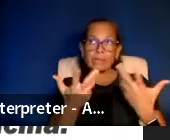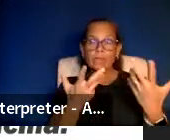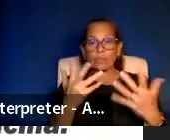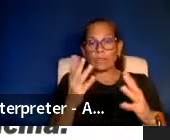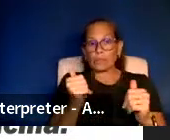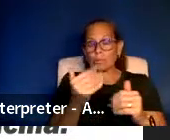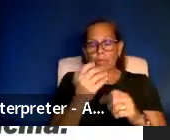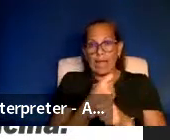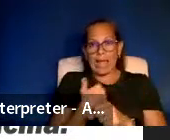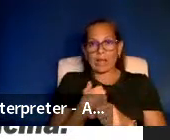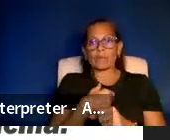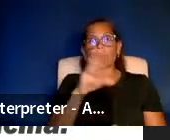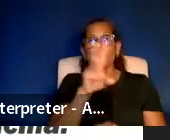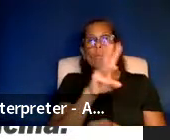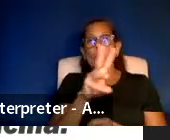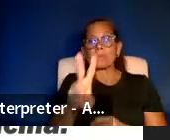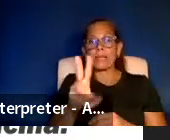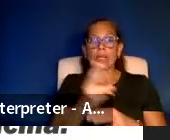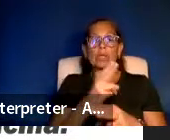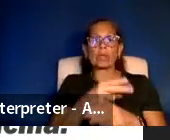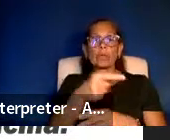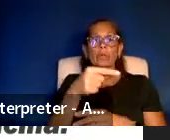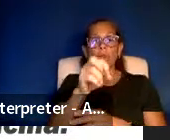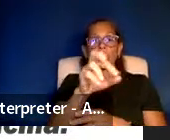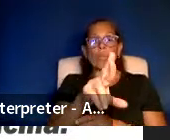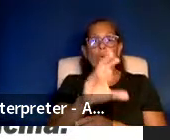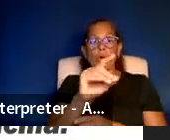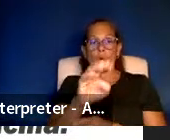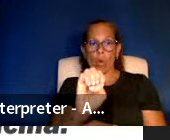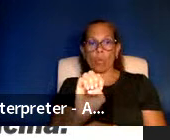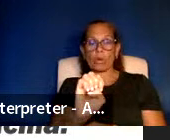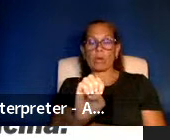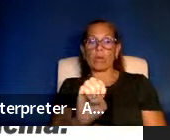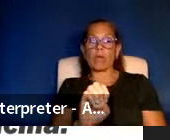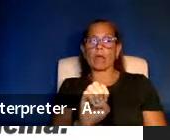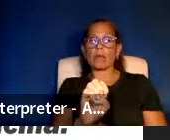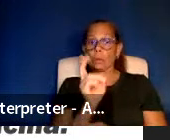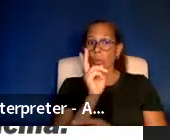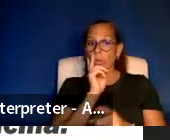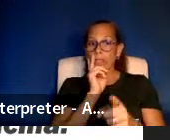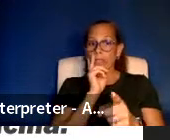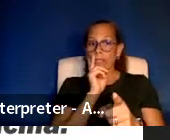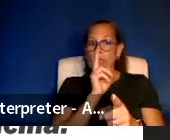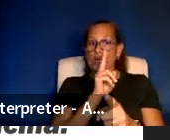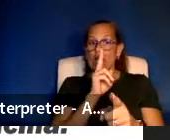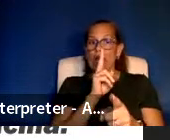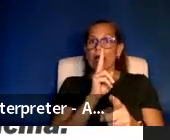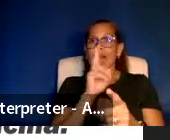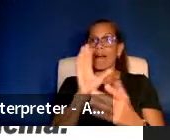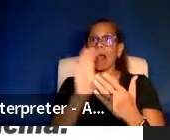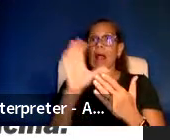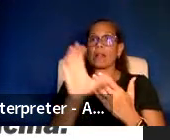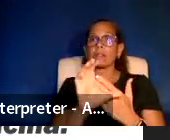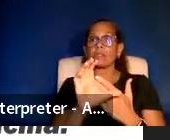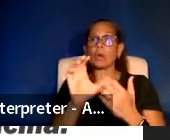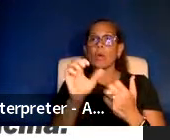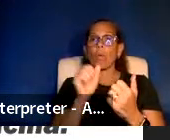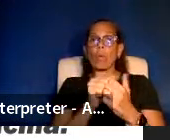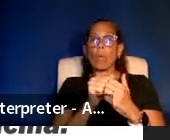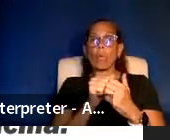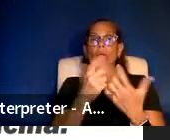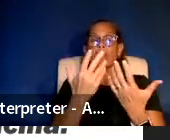moment. Well, we have a website. You can use this QR code here. And what you'll see there when you get there is a calendar with availability